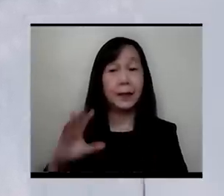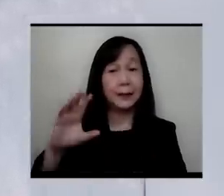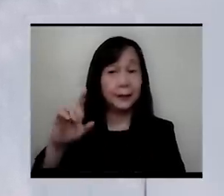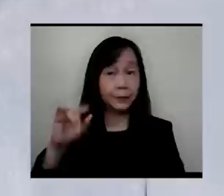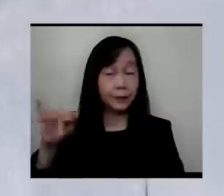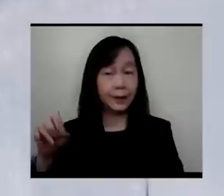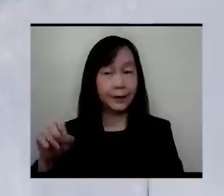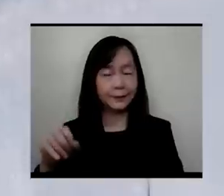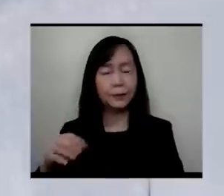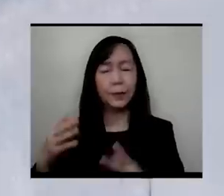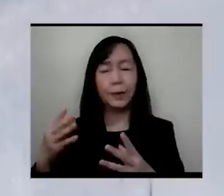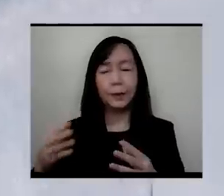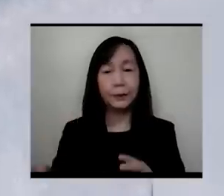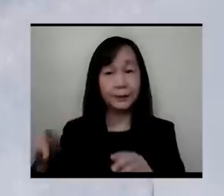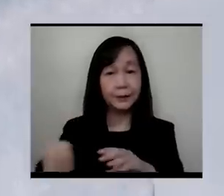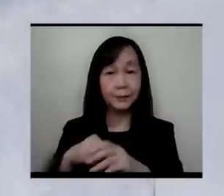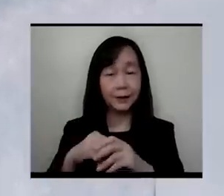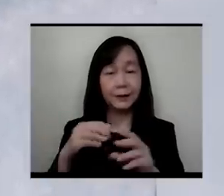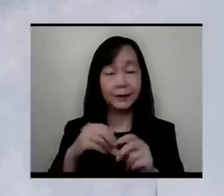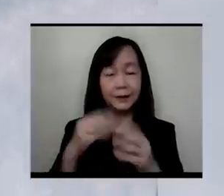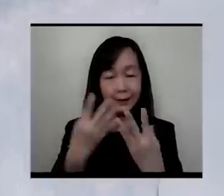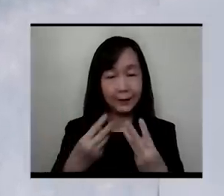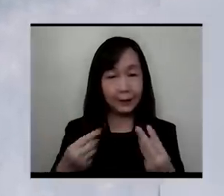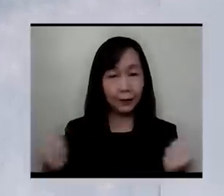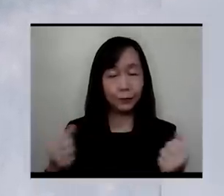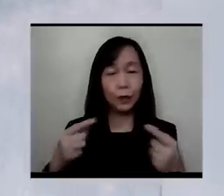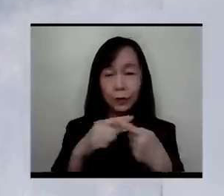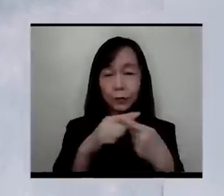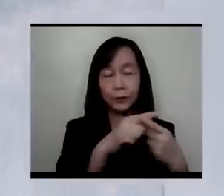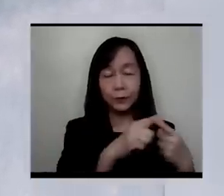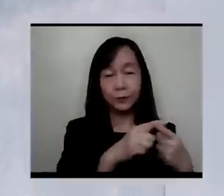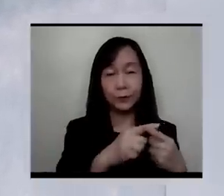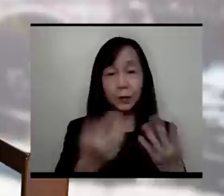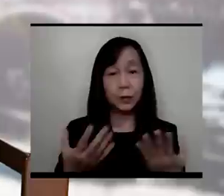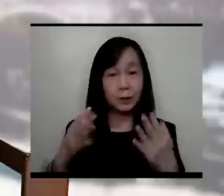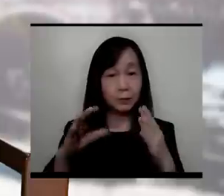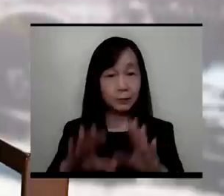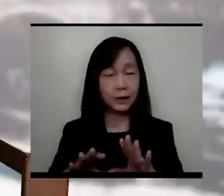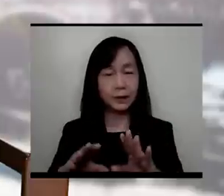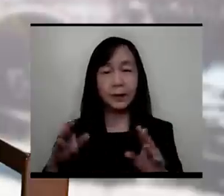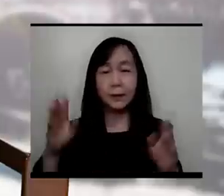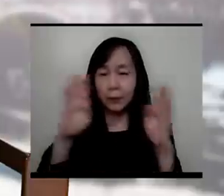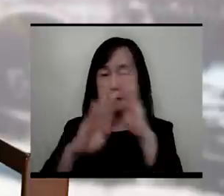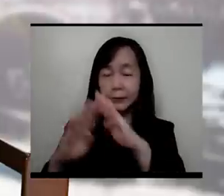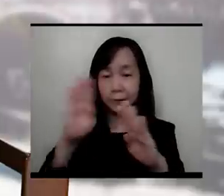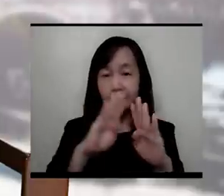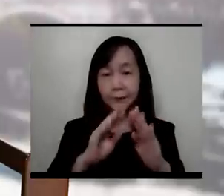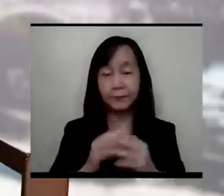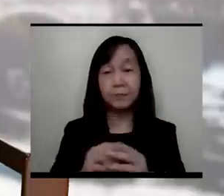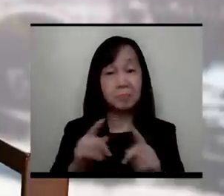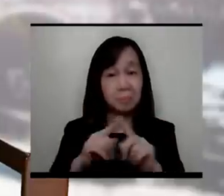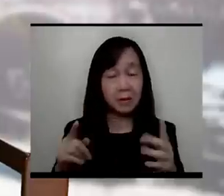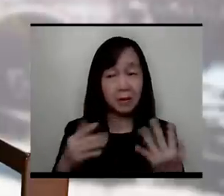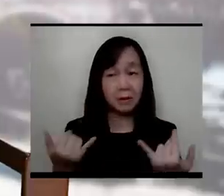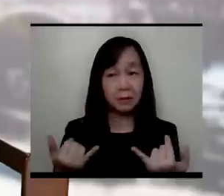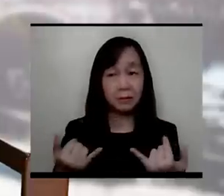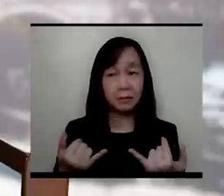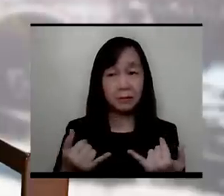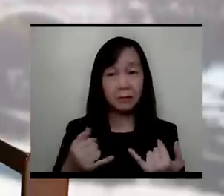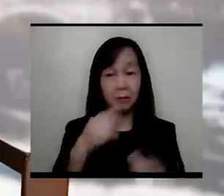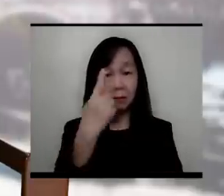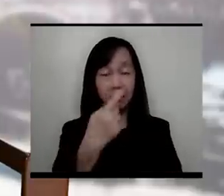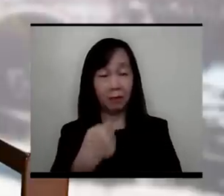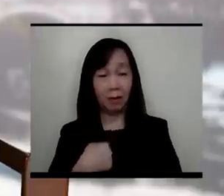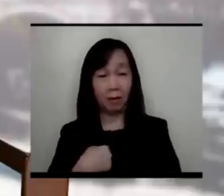conflict Caused by the differing views On the controversy But you might ask Cardinal, was